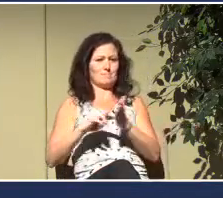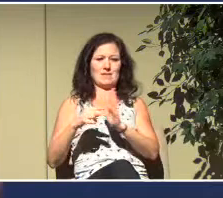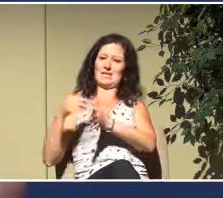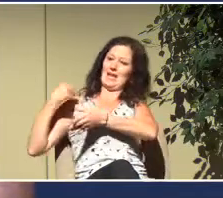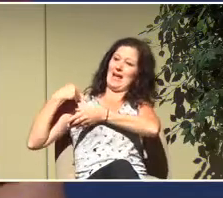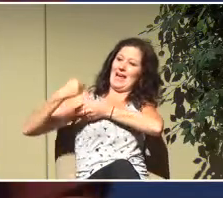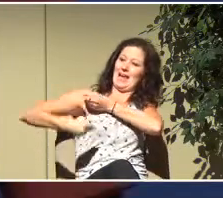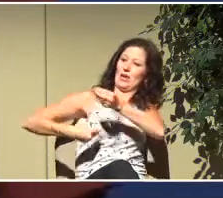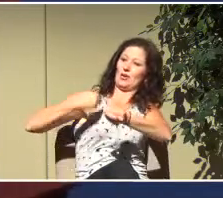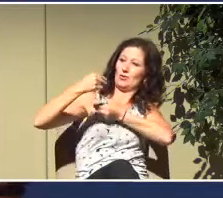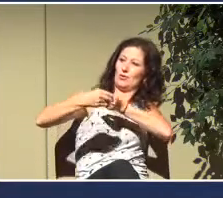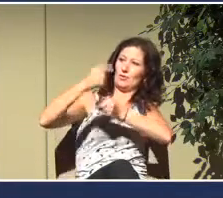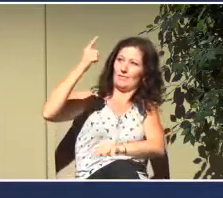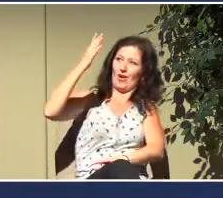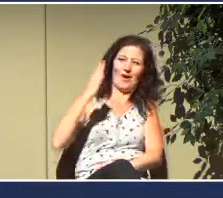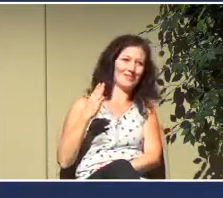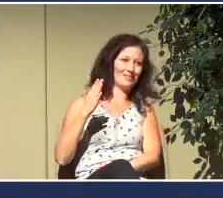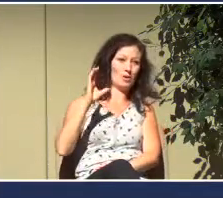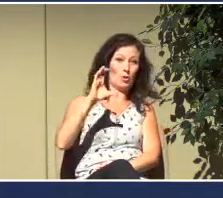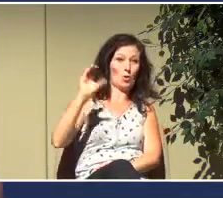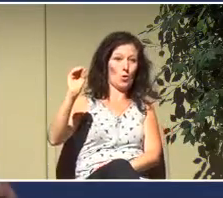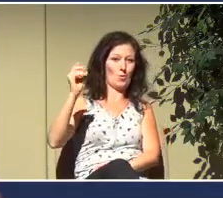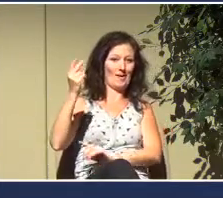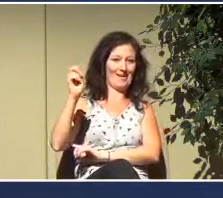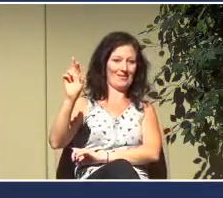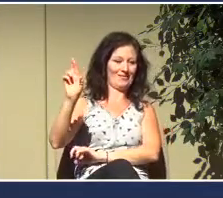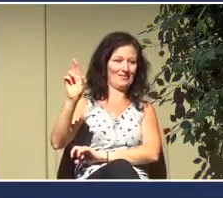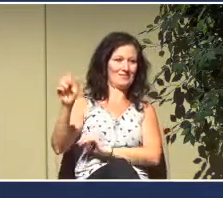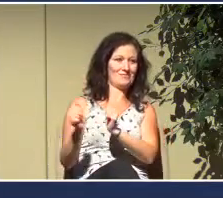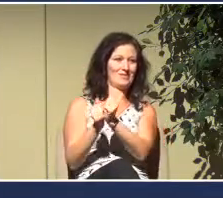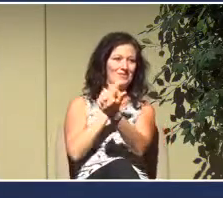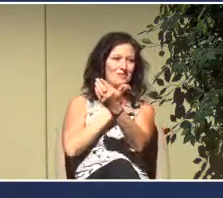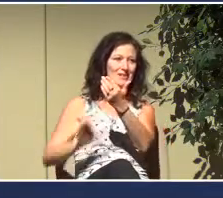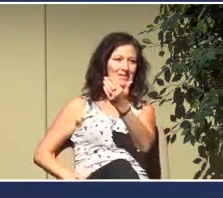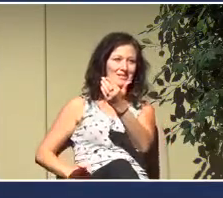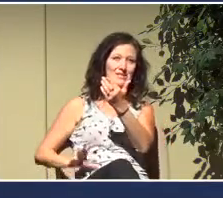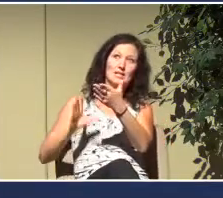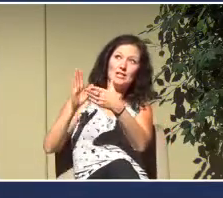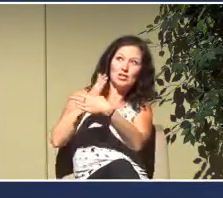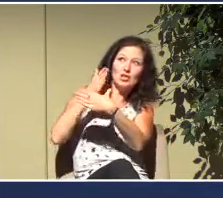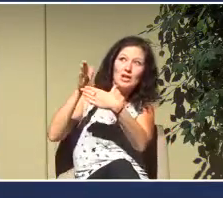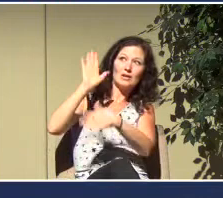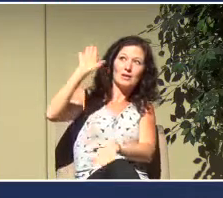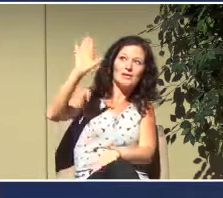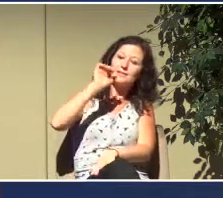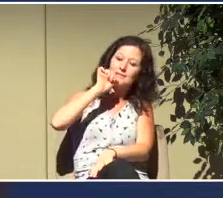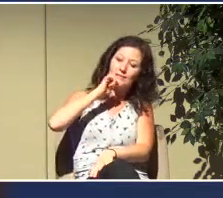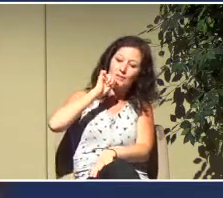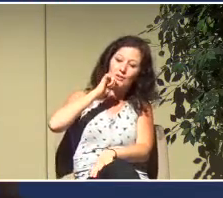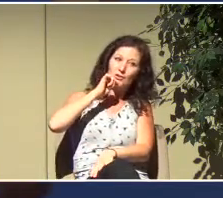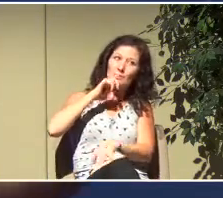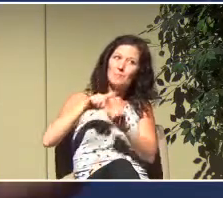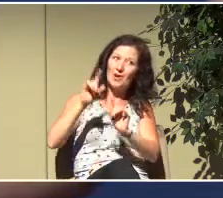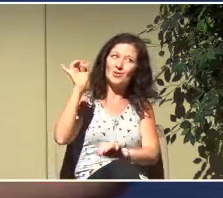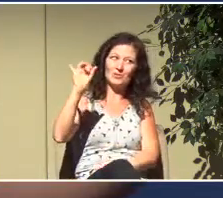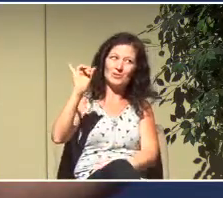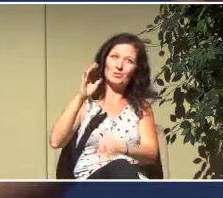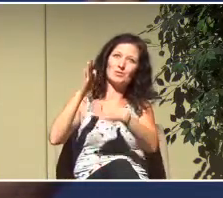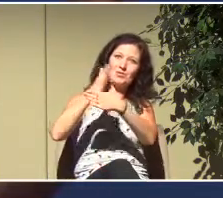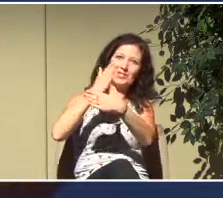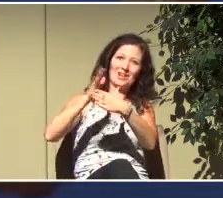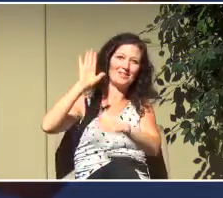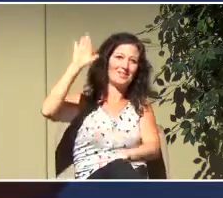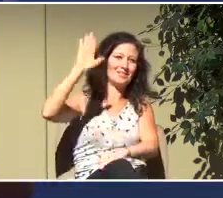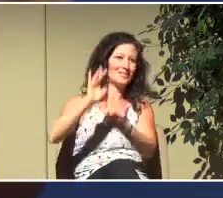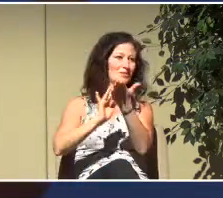and co-heirs with Christ, if indeed we share with his sufferings in order that we may also share in his glory. Paul's writing to people who are suffering for their